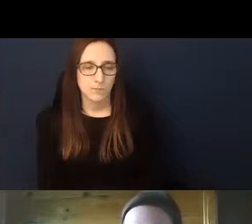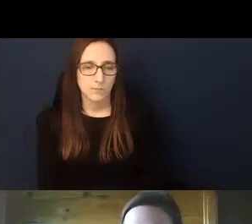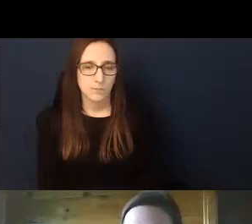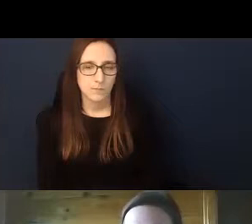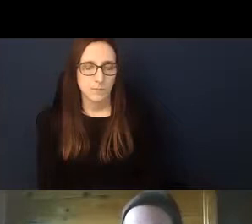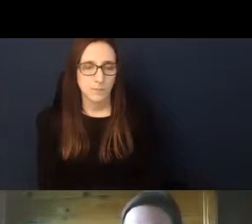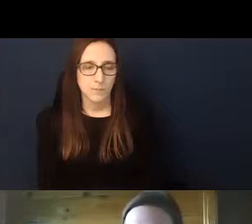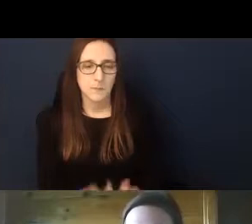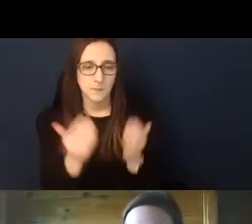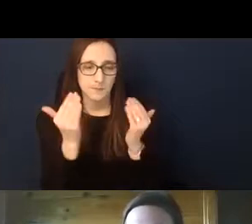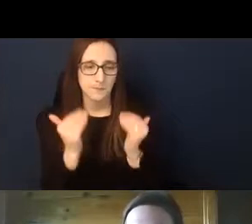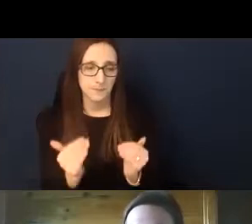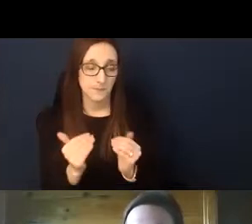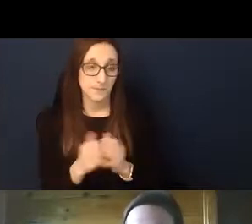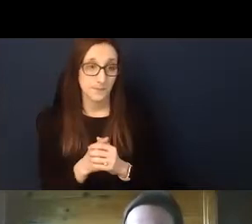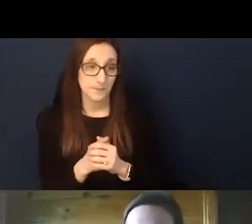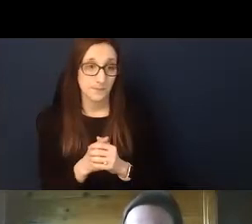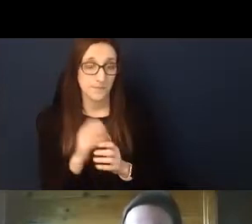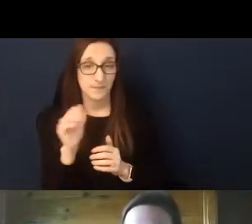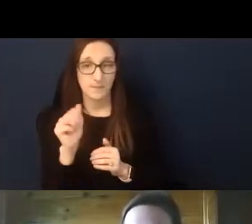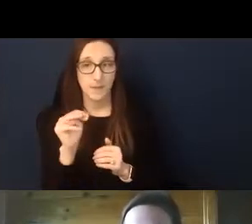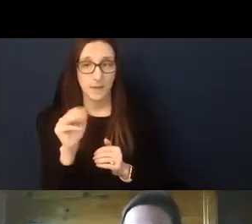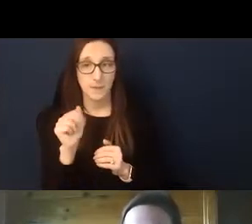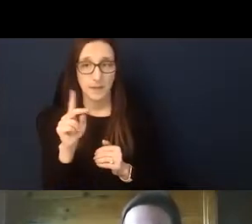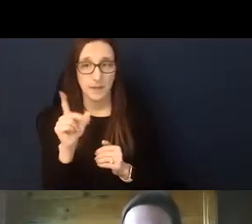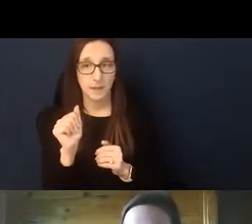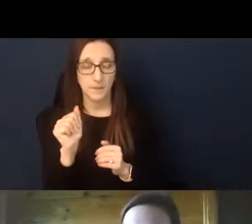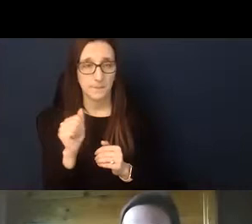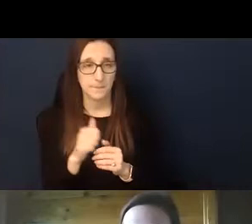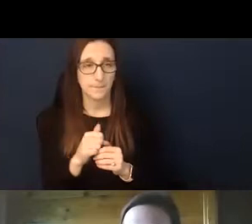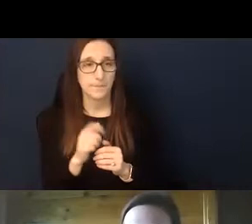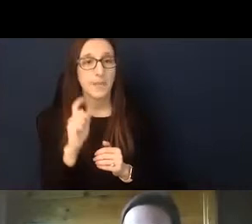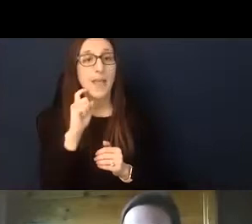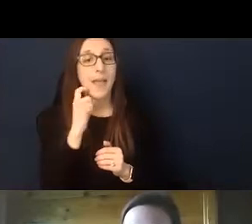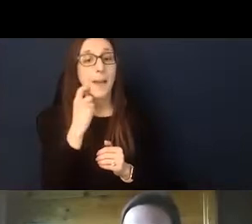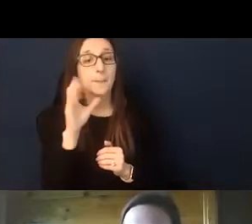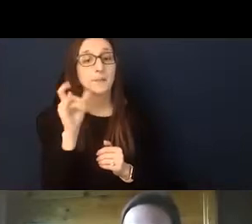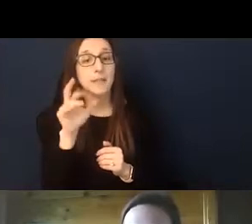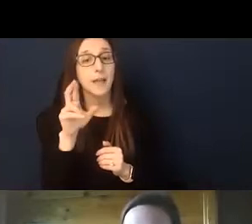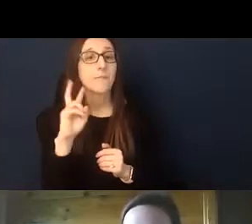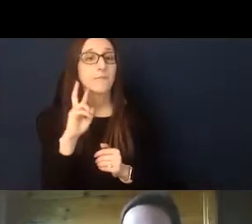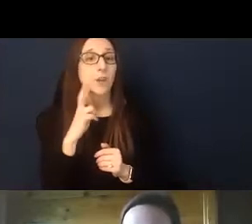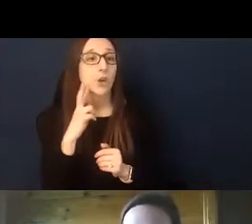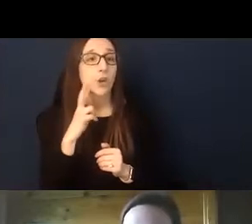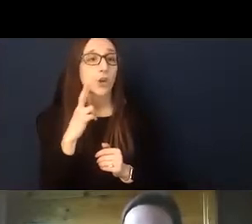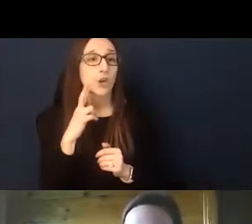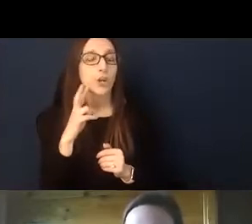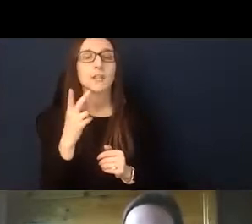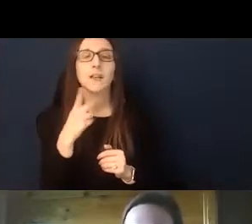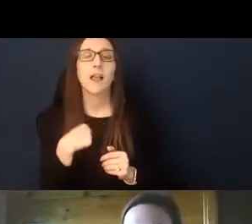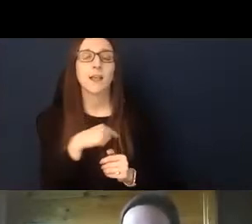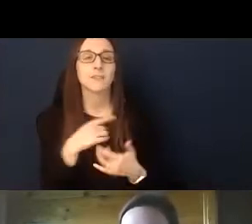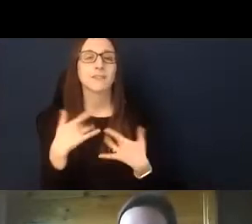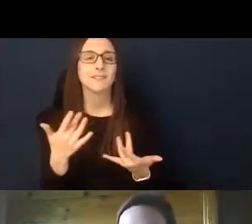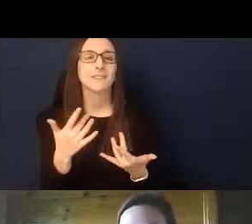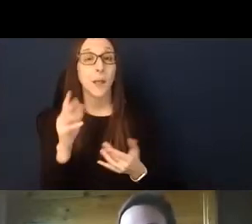Okay, next one from Amanda. Apple cider vinegar. Tell us about it. Are the